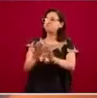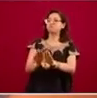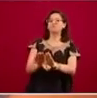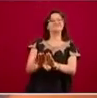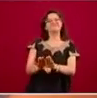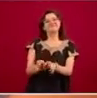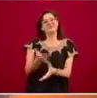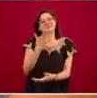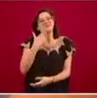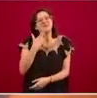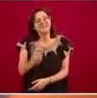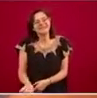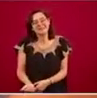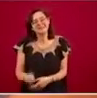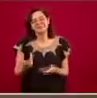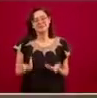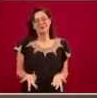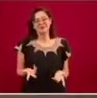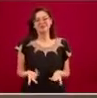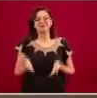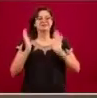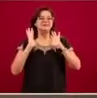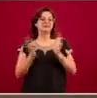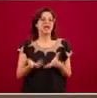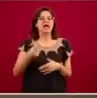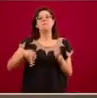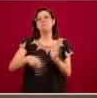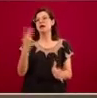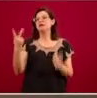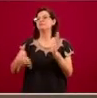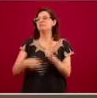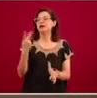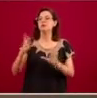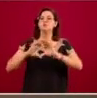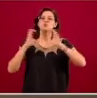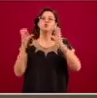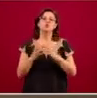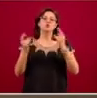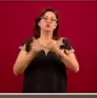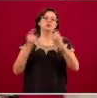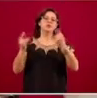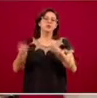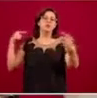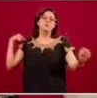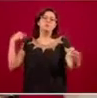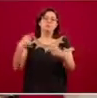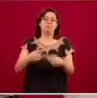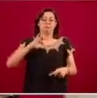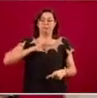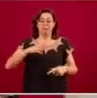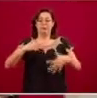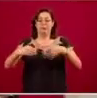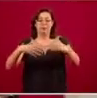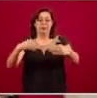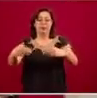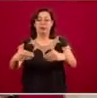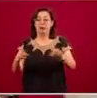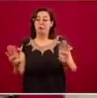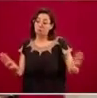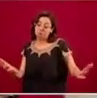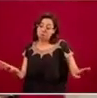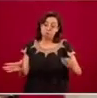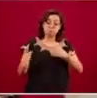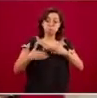talking about the closing of the airlines and of different flights,